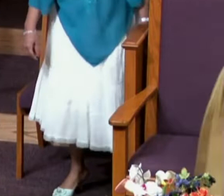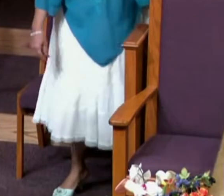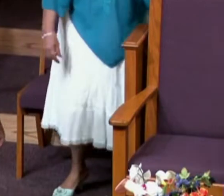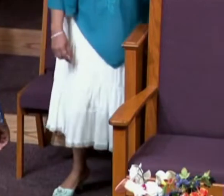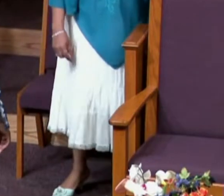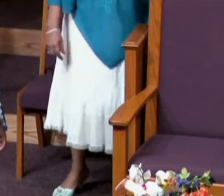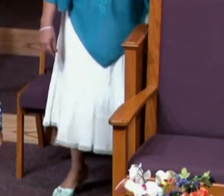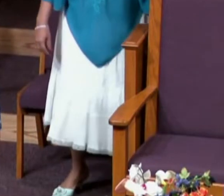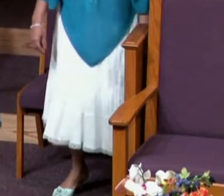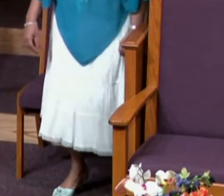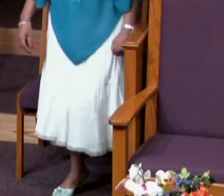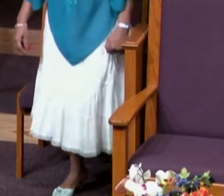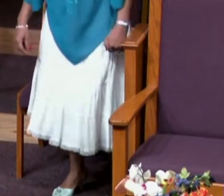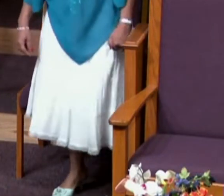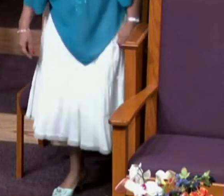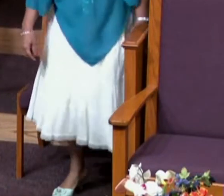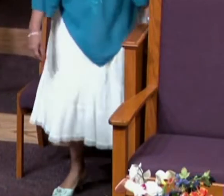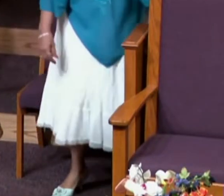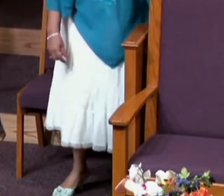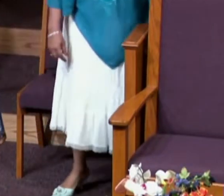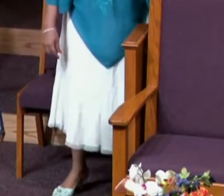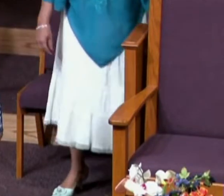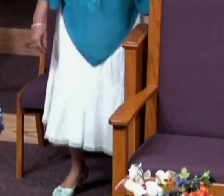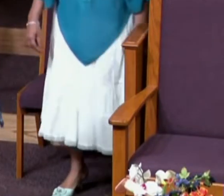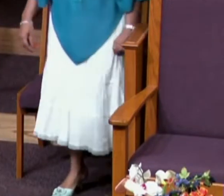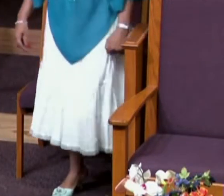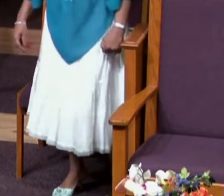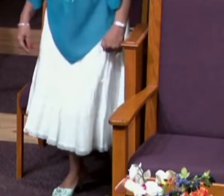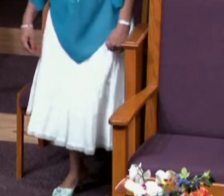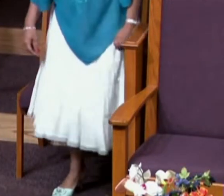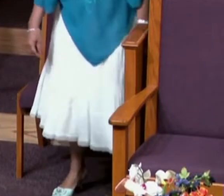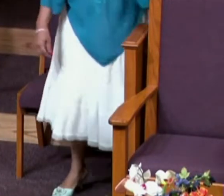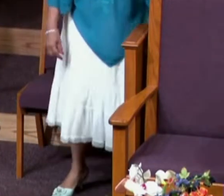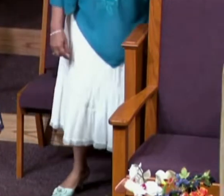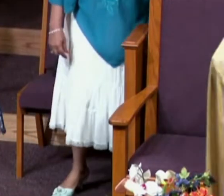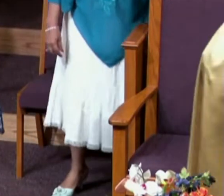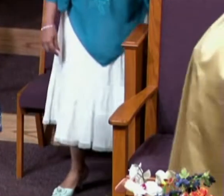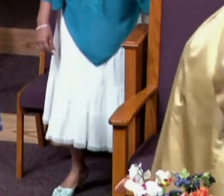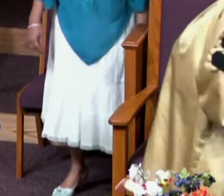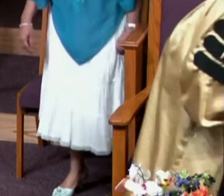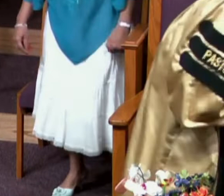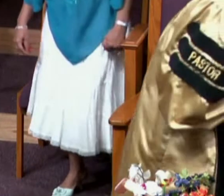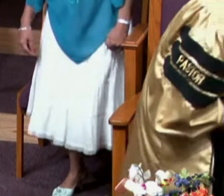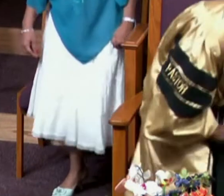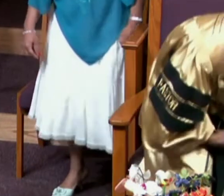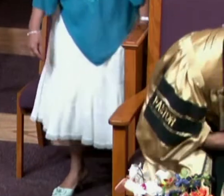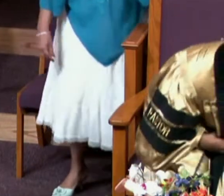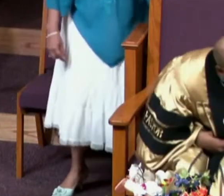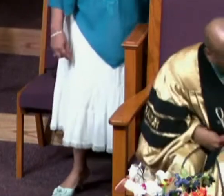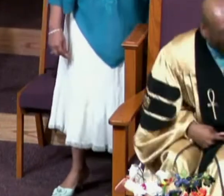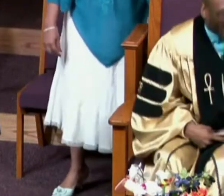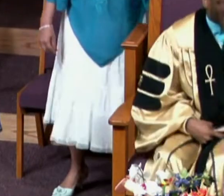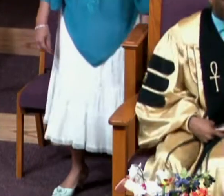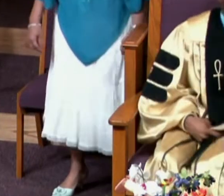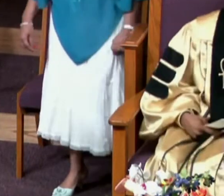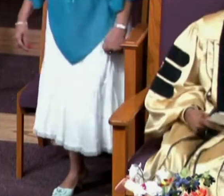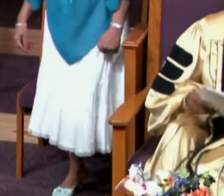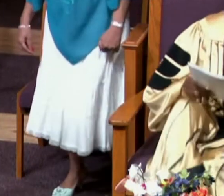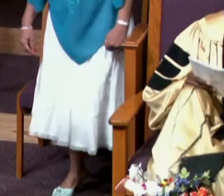it. By faith I receive it. It will manifest.